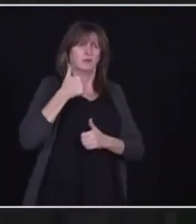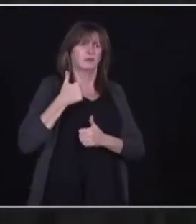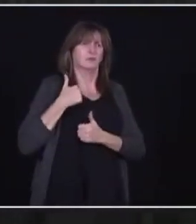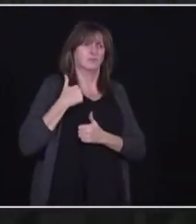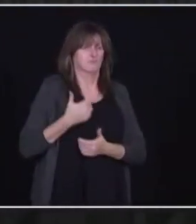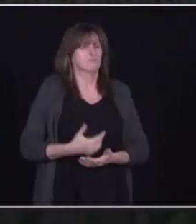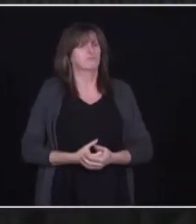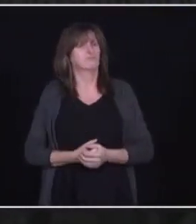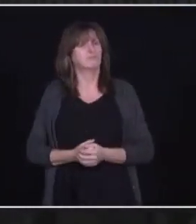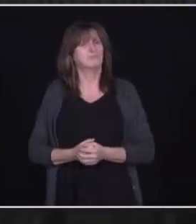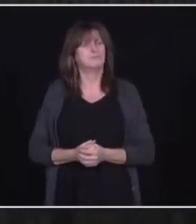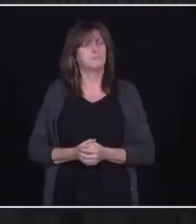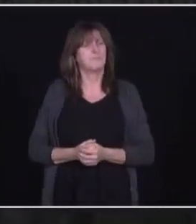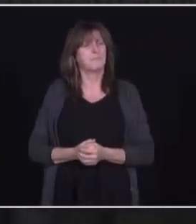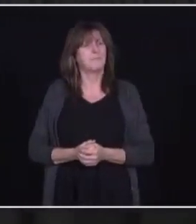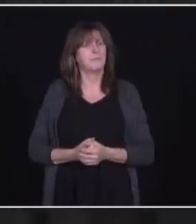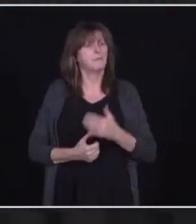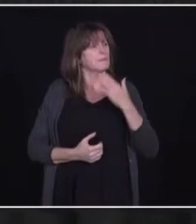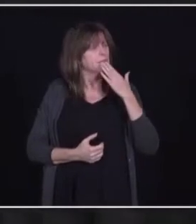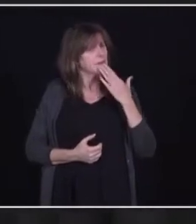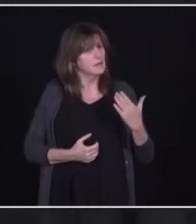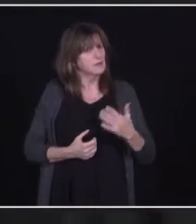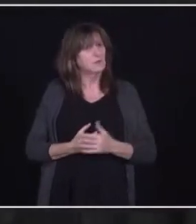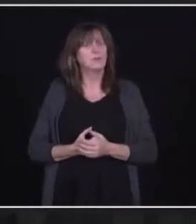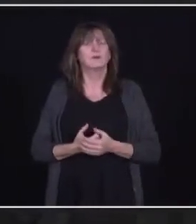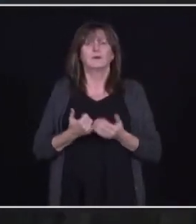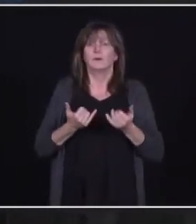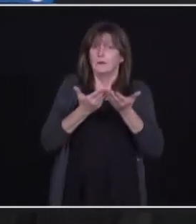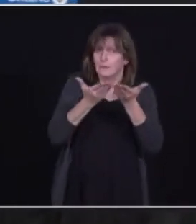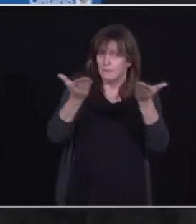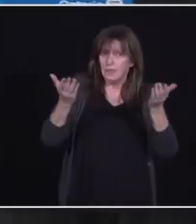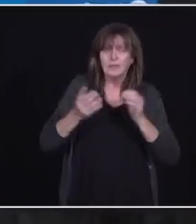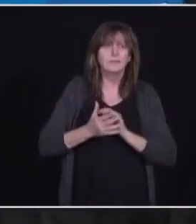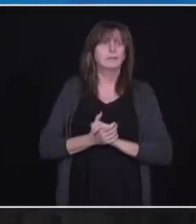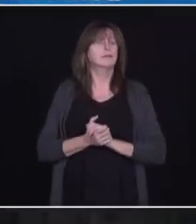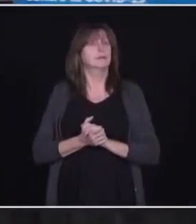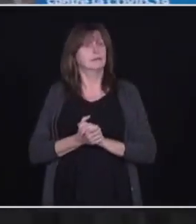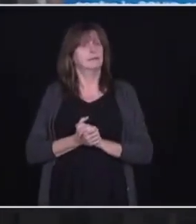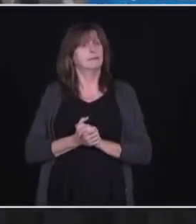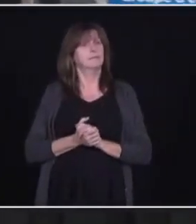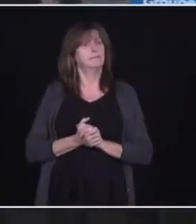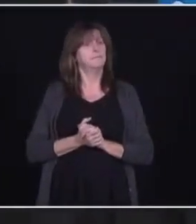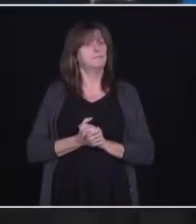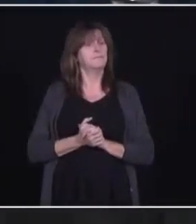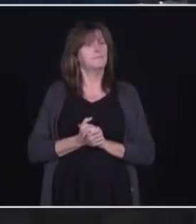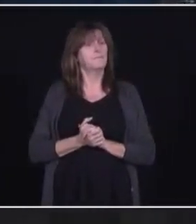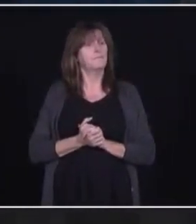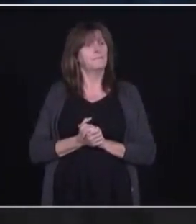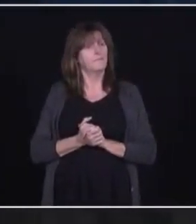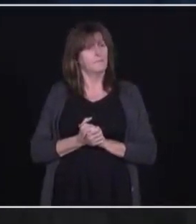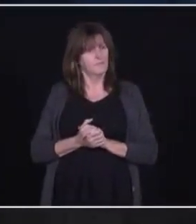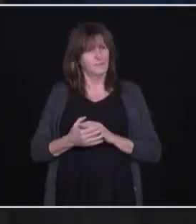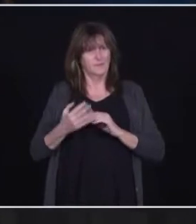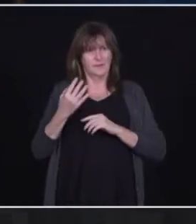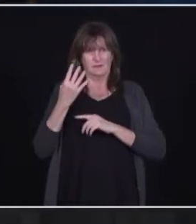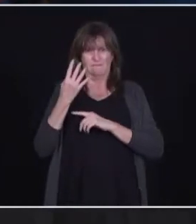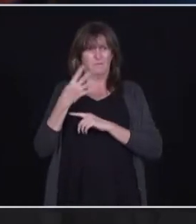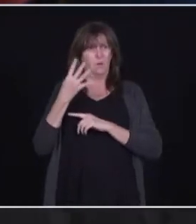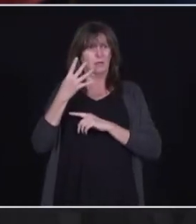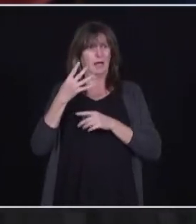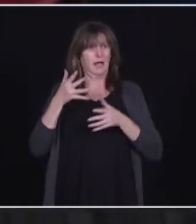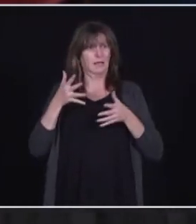Mr. Premier, thank you. Ladies and gentlemen, this is V-4. 4 days to vaccination day, which is Tuesday in two